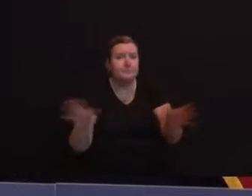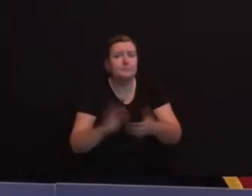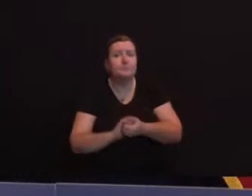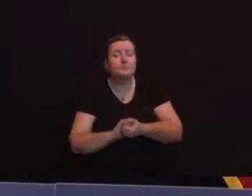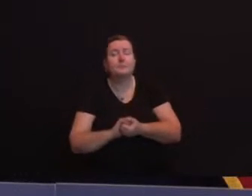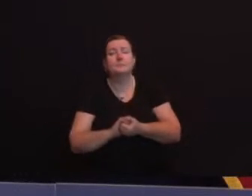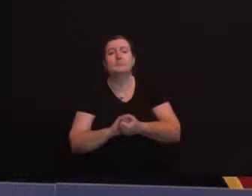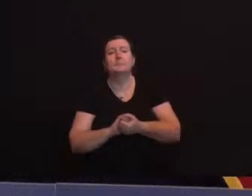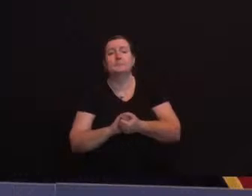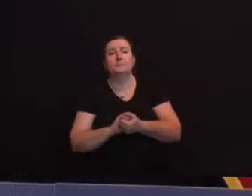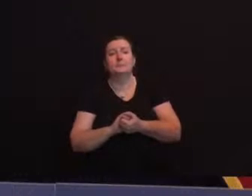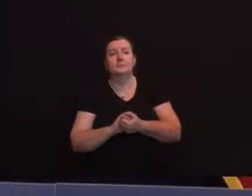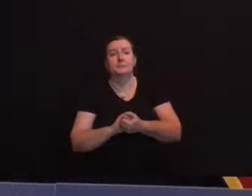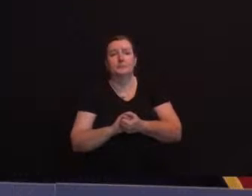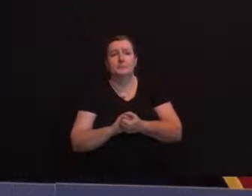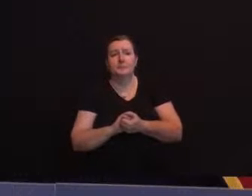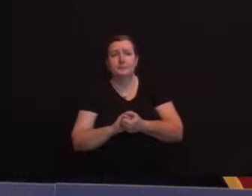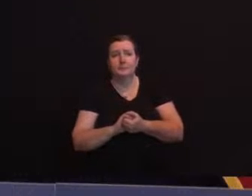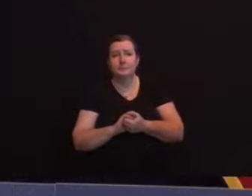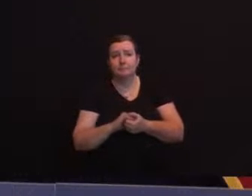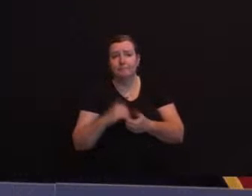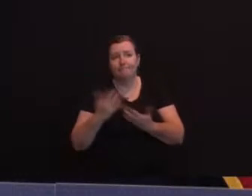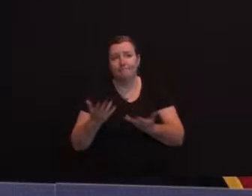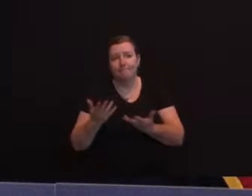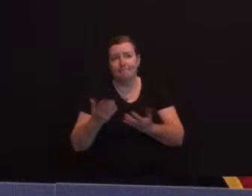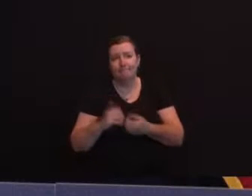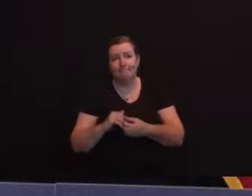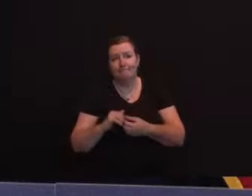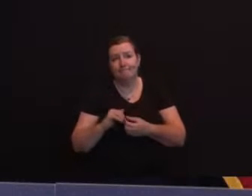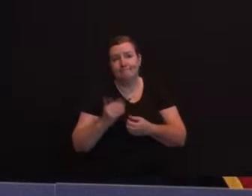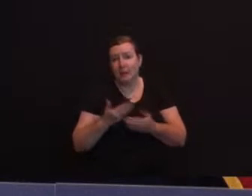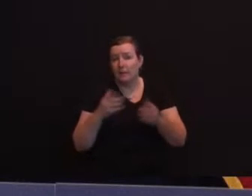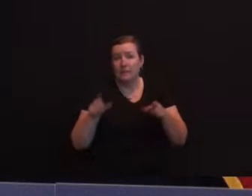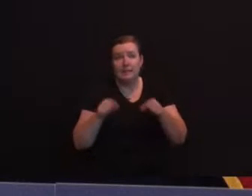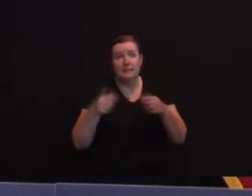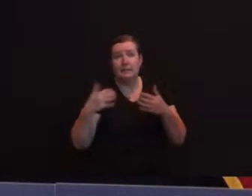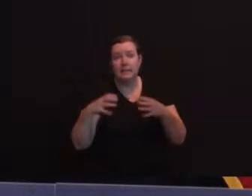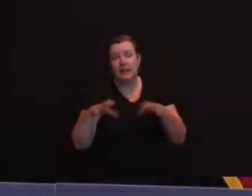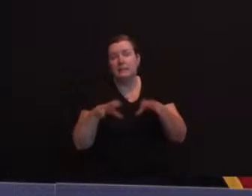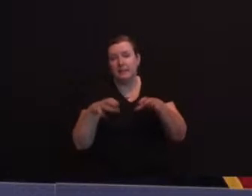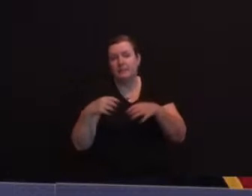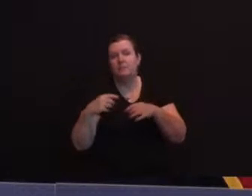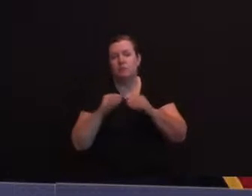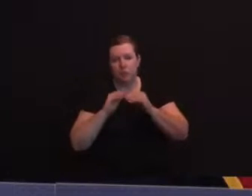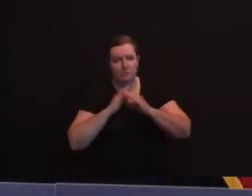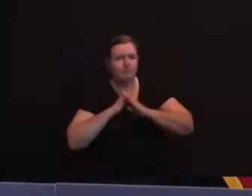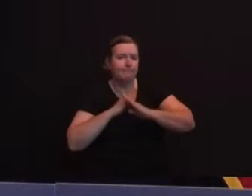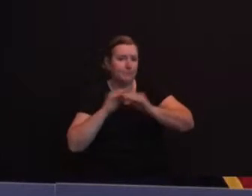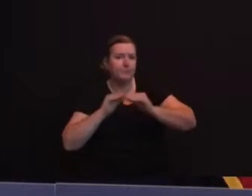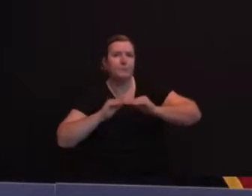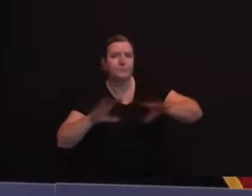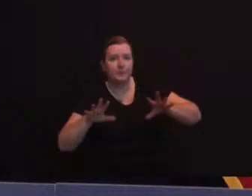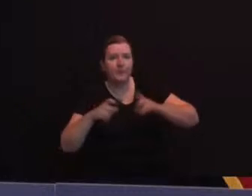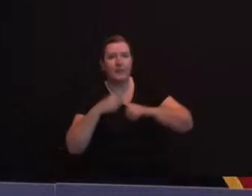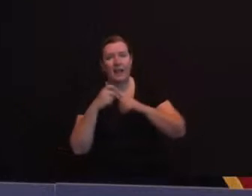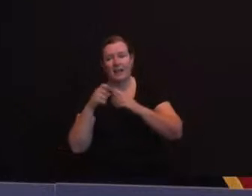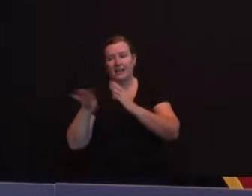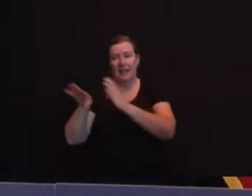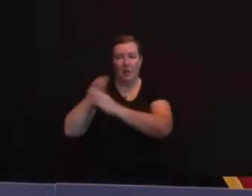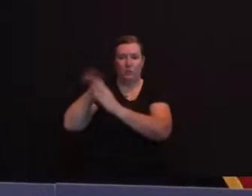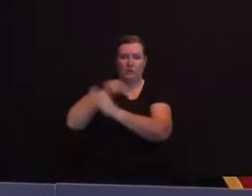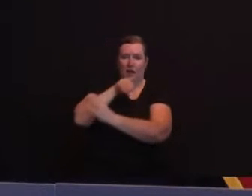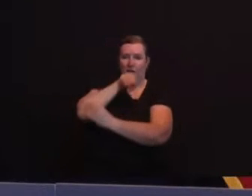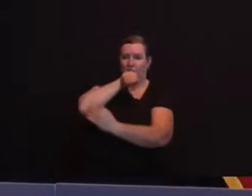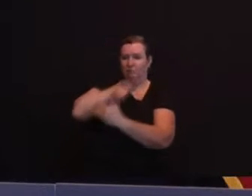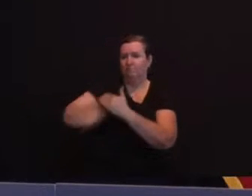our main activities to stop the spread, so it must be coming in from the outside. So there'll be more to come in